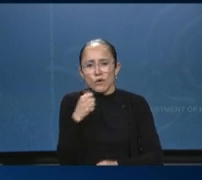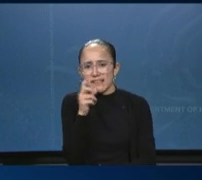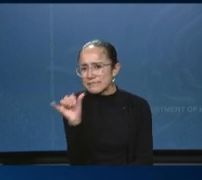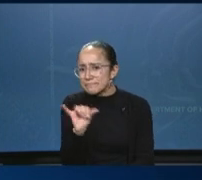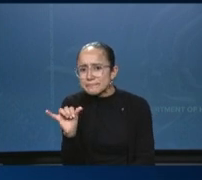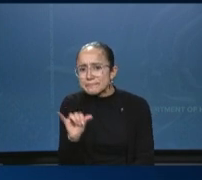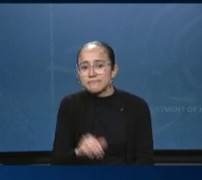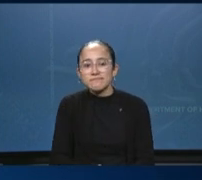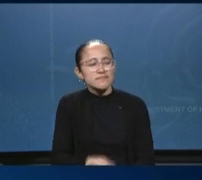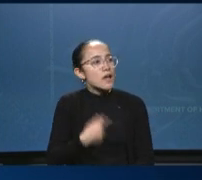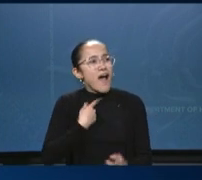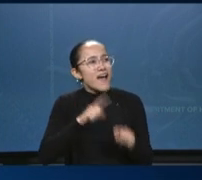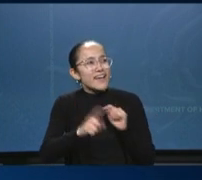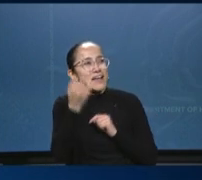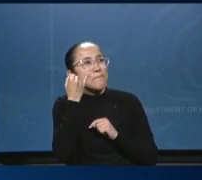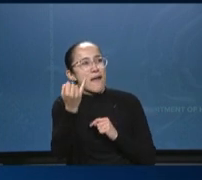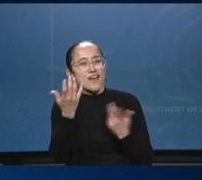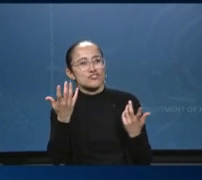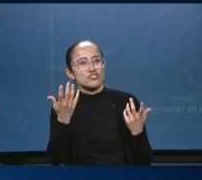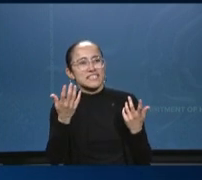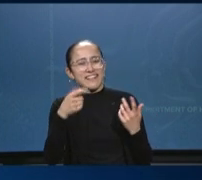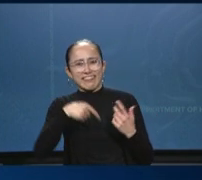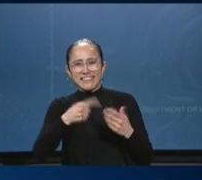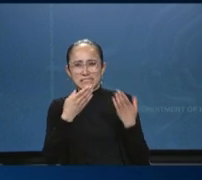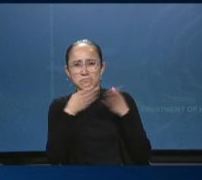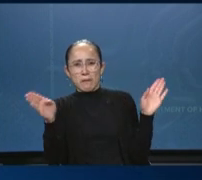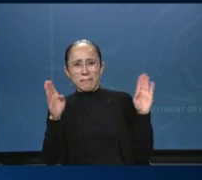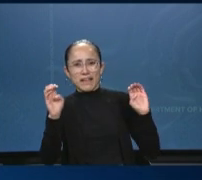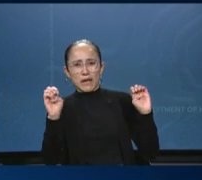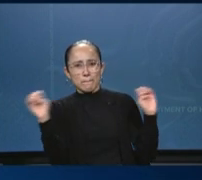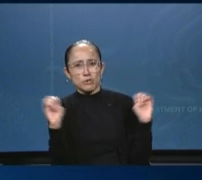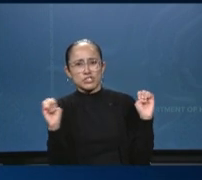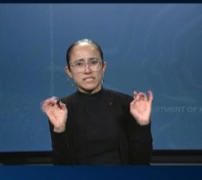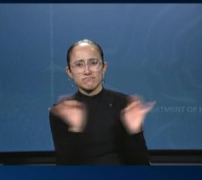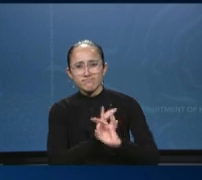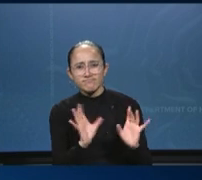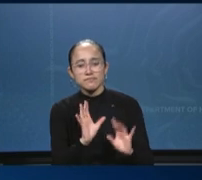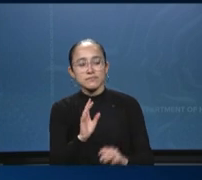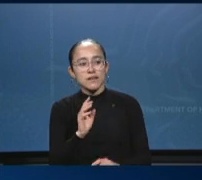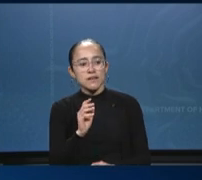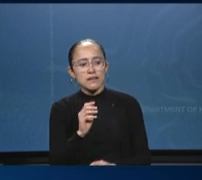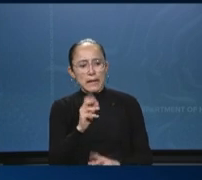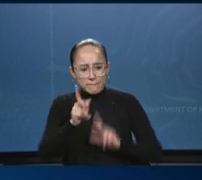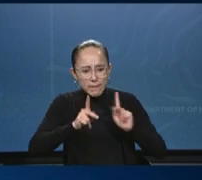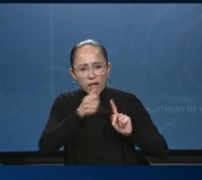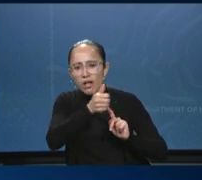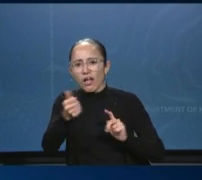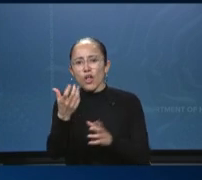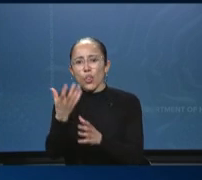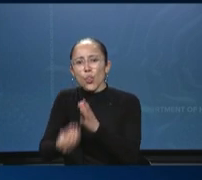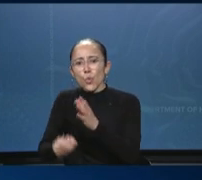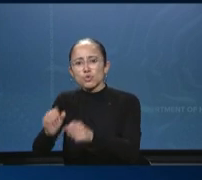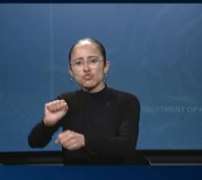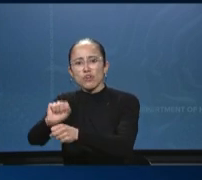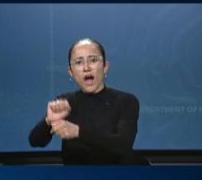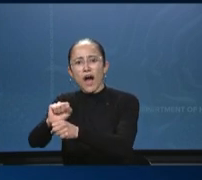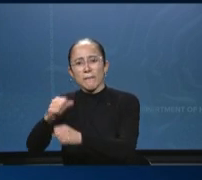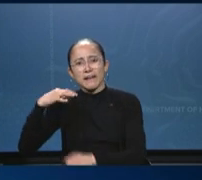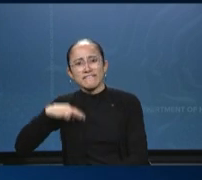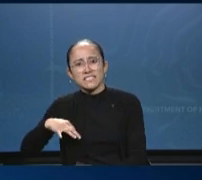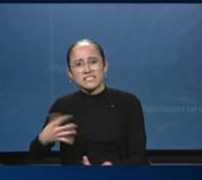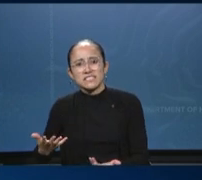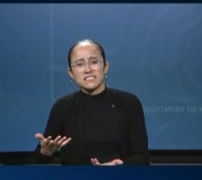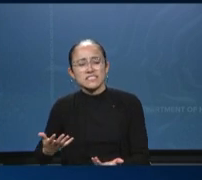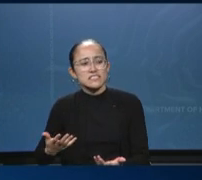can't imagine going through this public health emergency and having people lose their on-the-job benefits and not